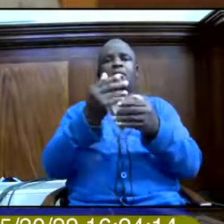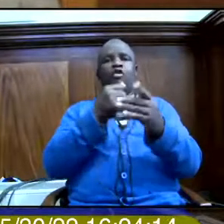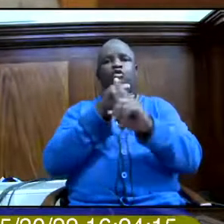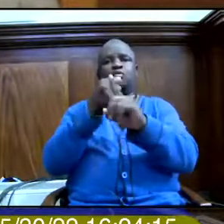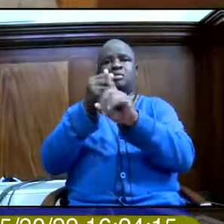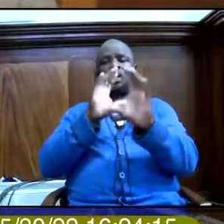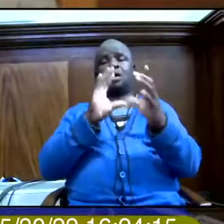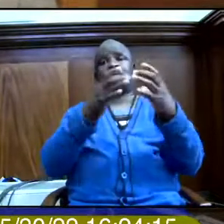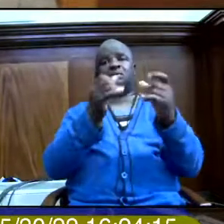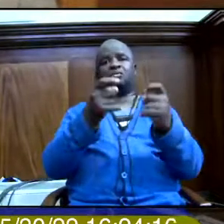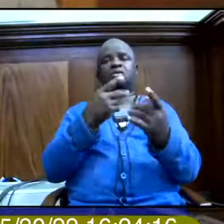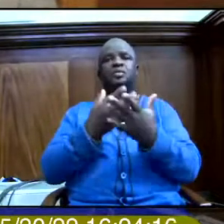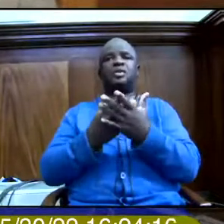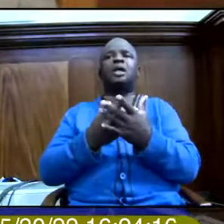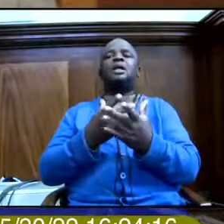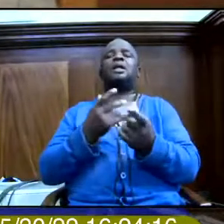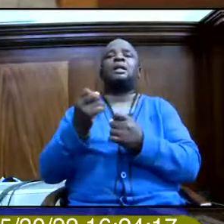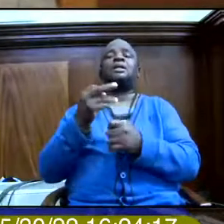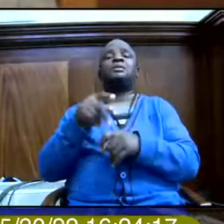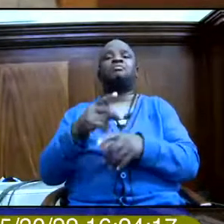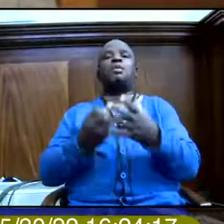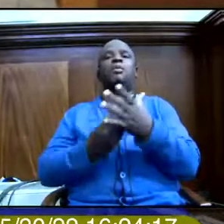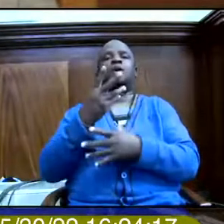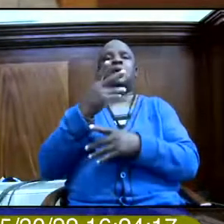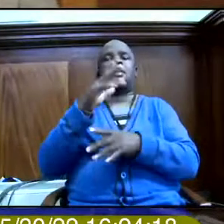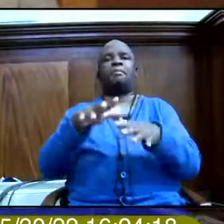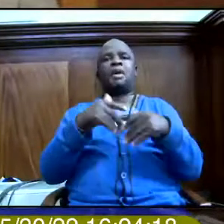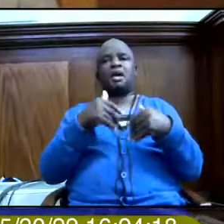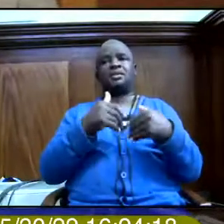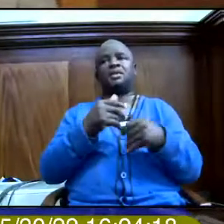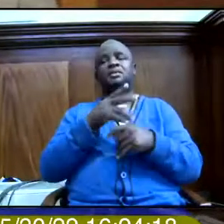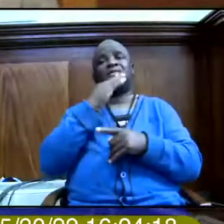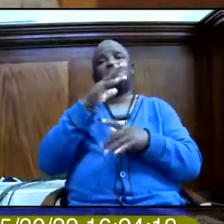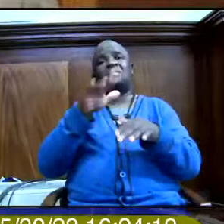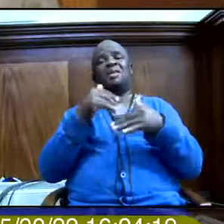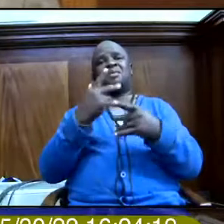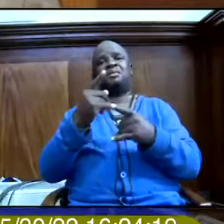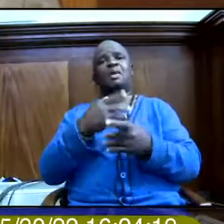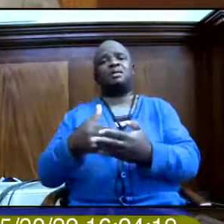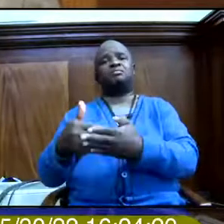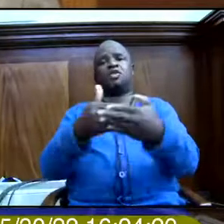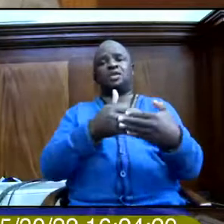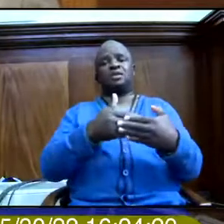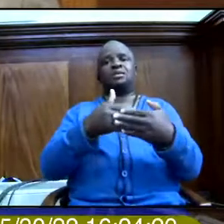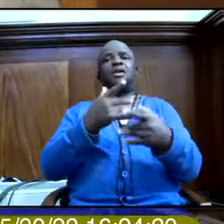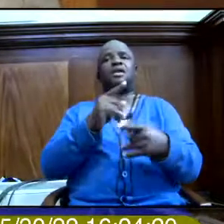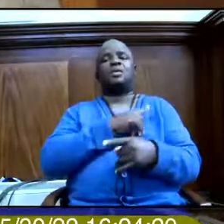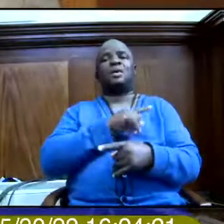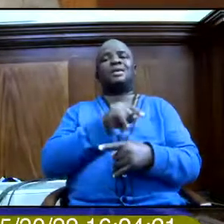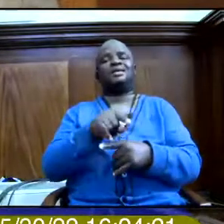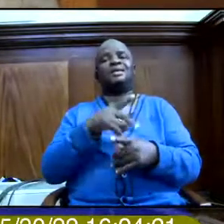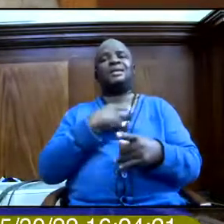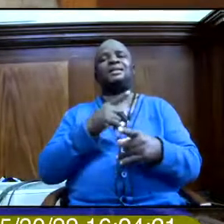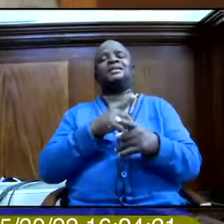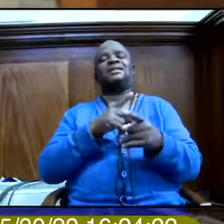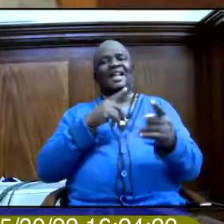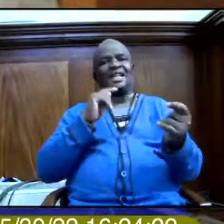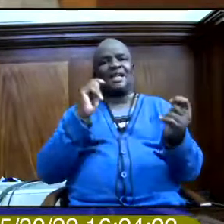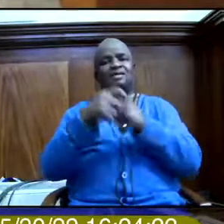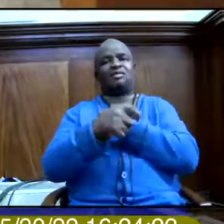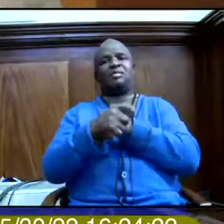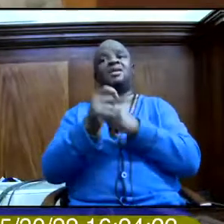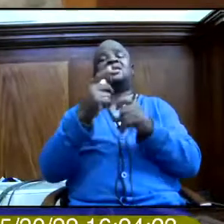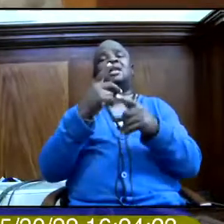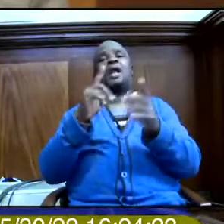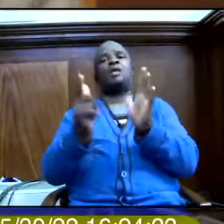it's a product of parliament parliament must therefore protect it as a transformatory piece of legislature